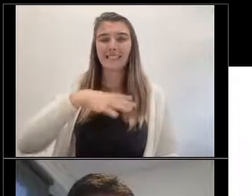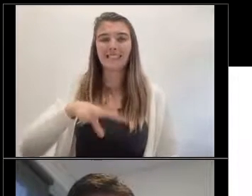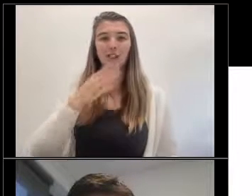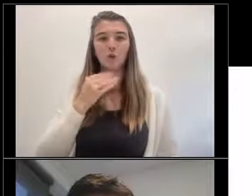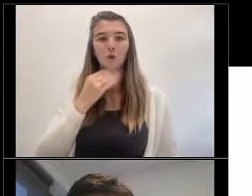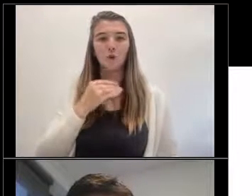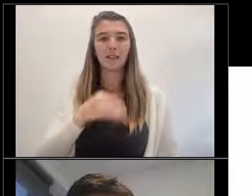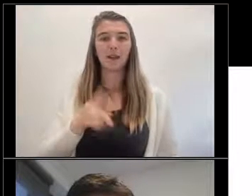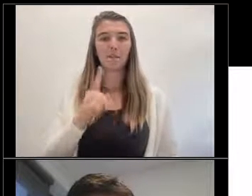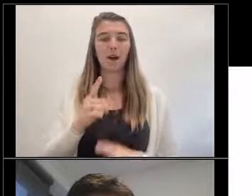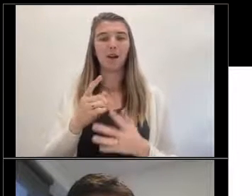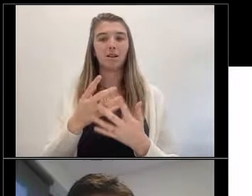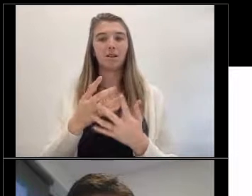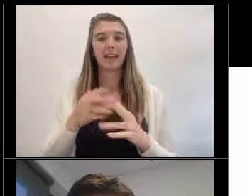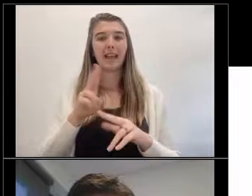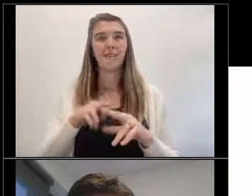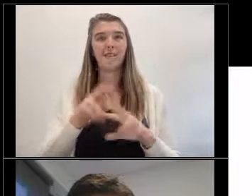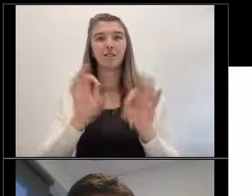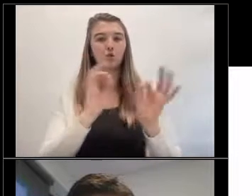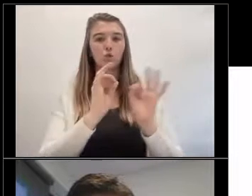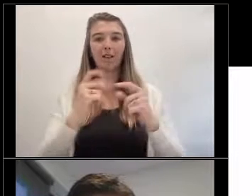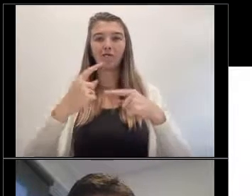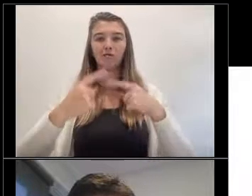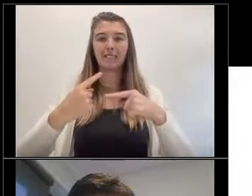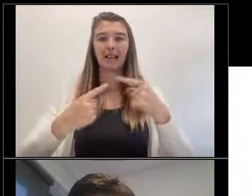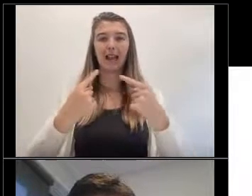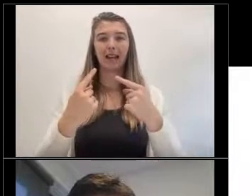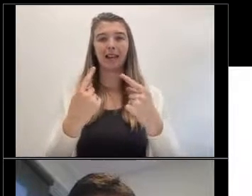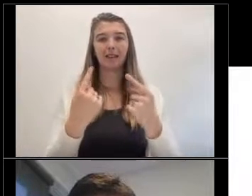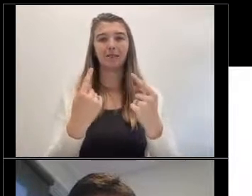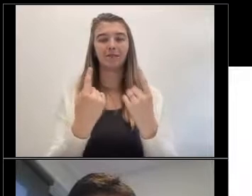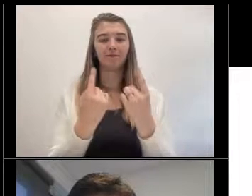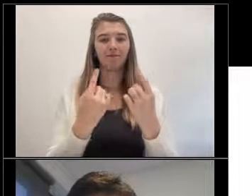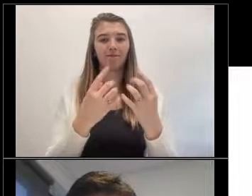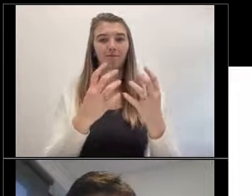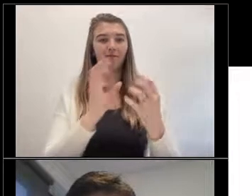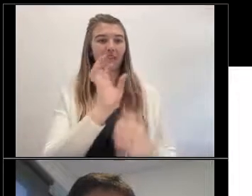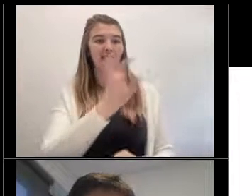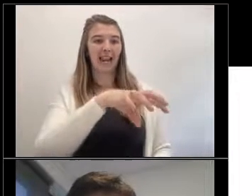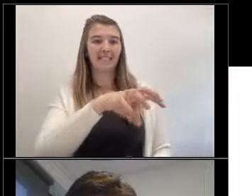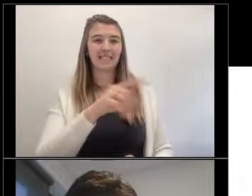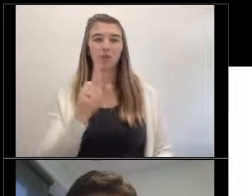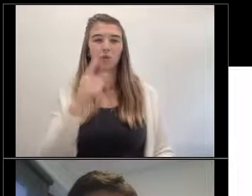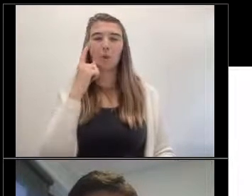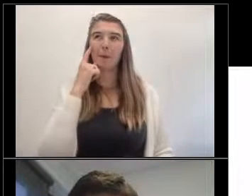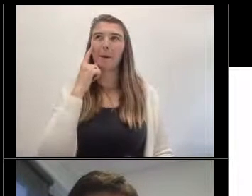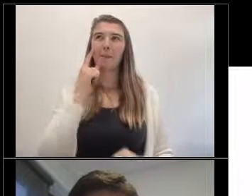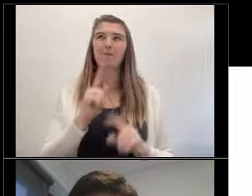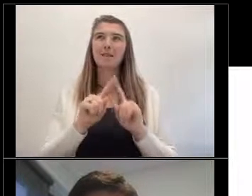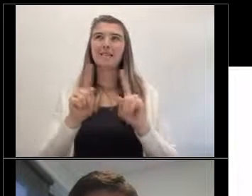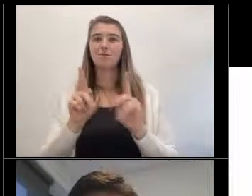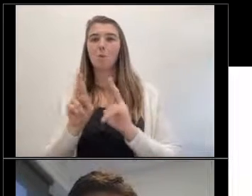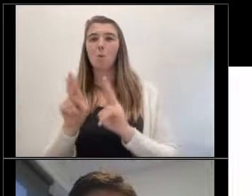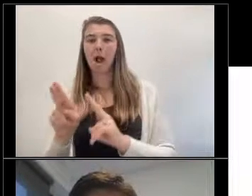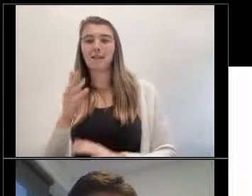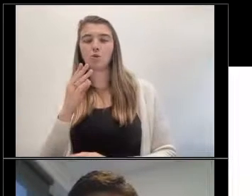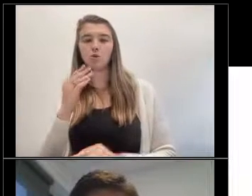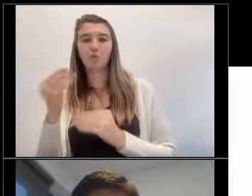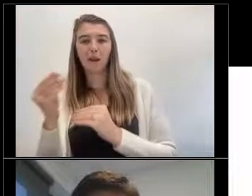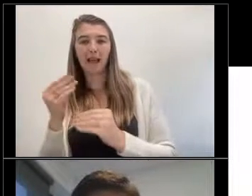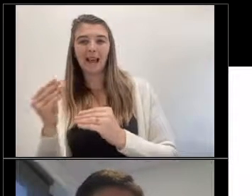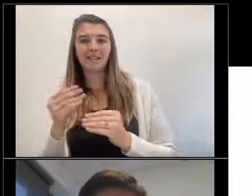recycling facilities, you know, think about the alternatives to plastic, or think about, do you really need another